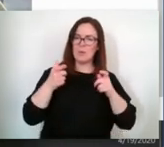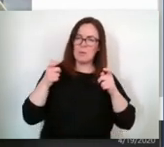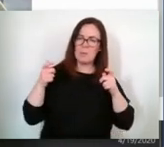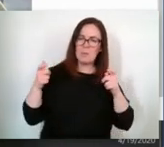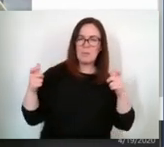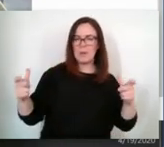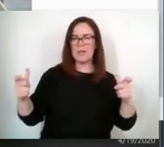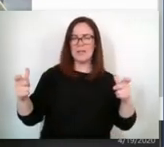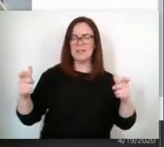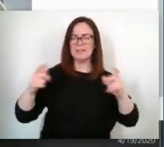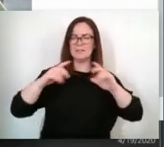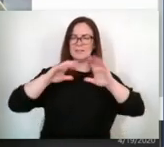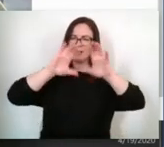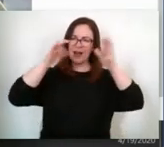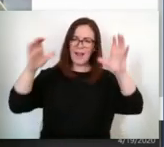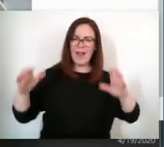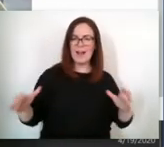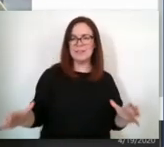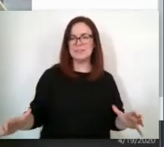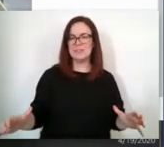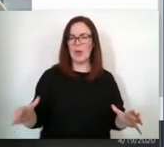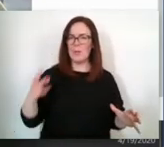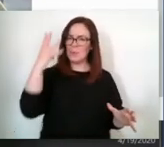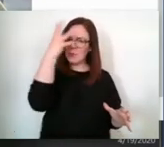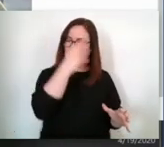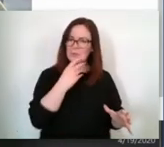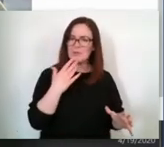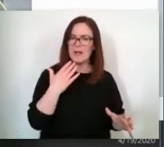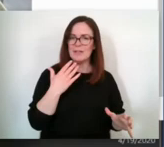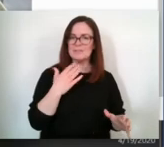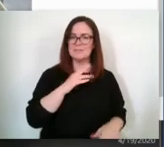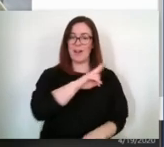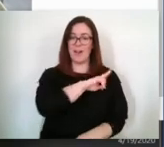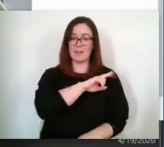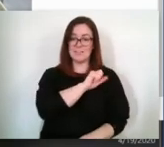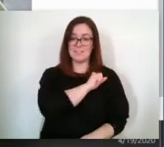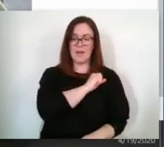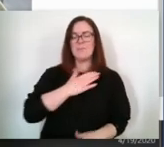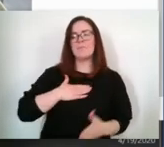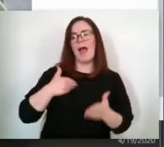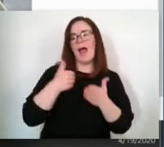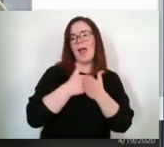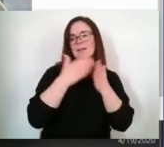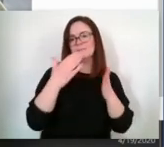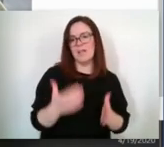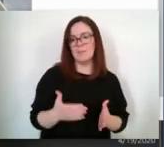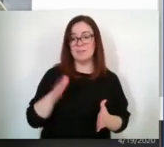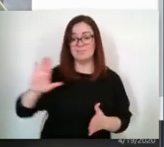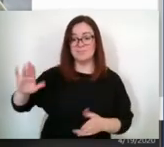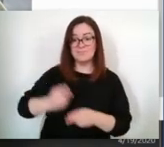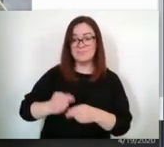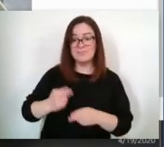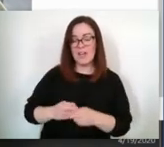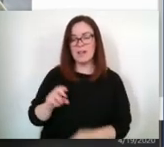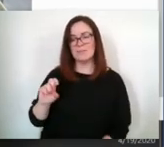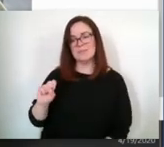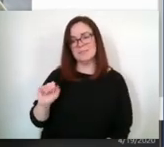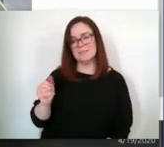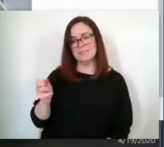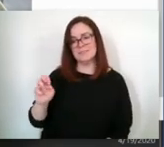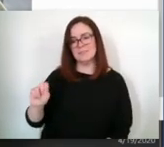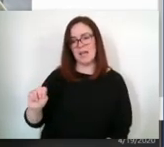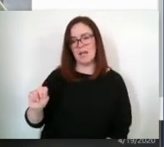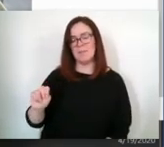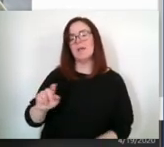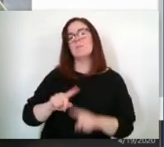candy-covered castle. Uncle Sam was my neighbor. His name was Simon, but we never called him that. We lived in Watts, California